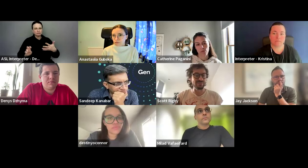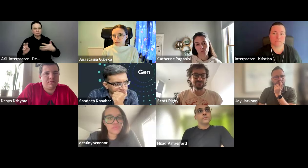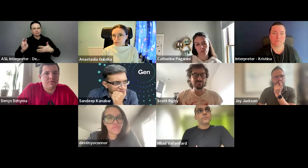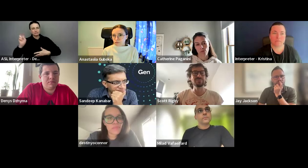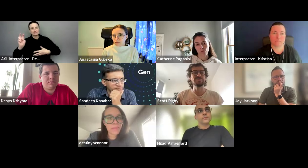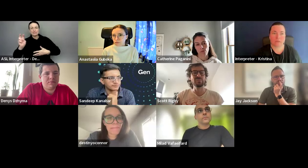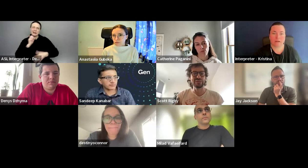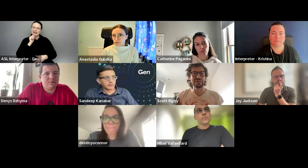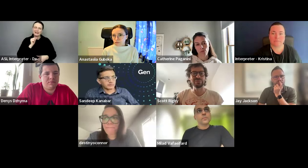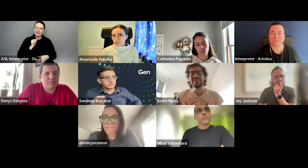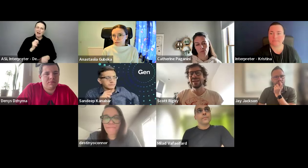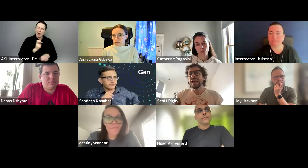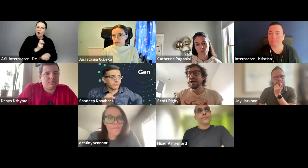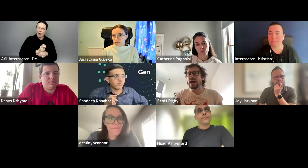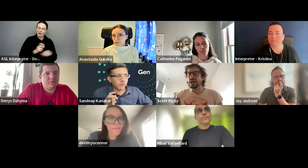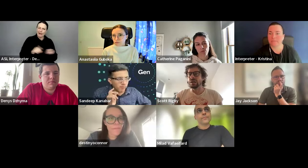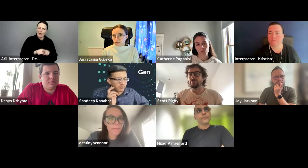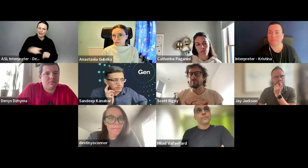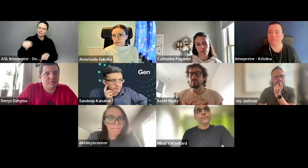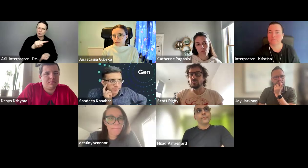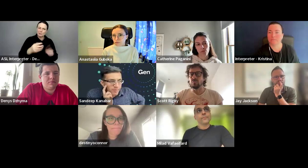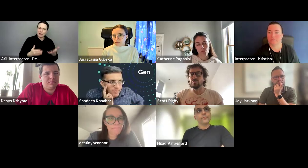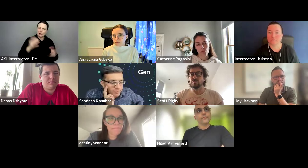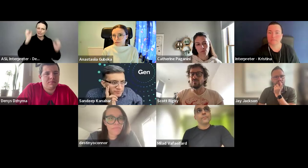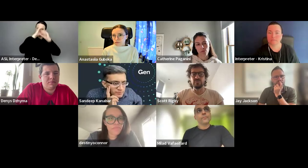as hard as some people may think.